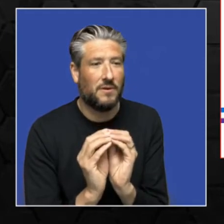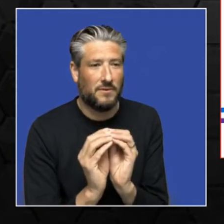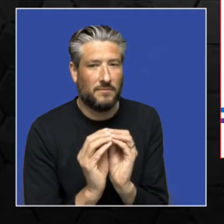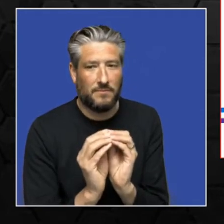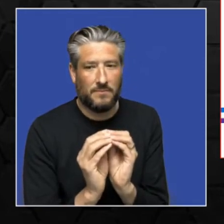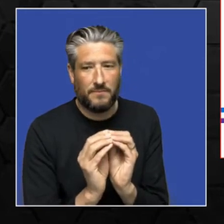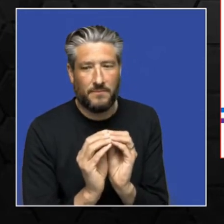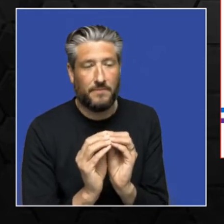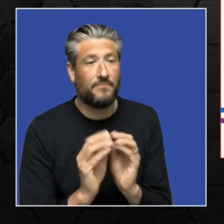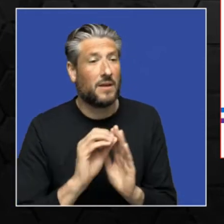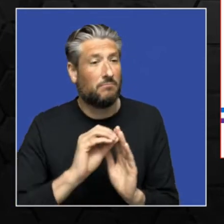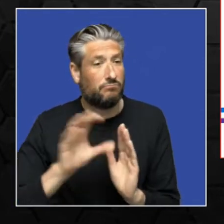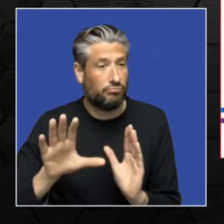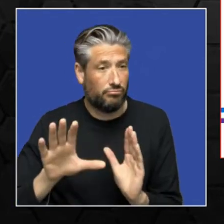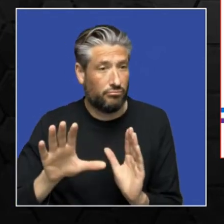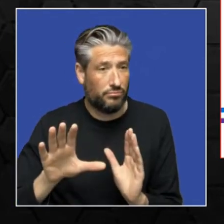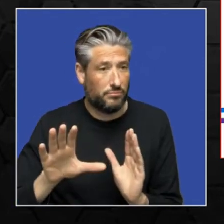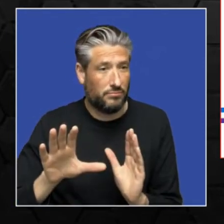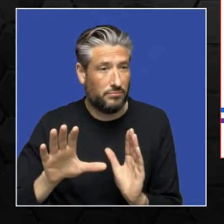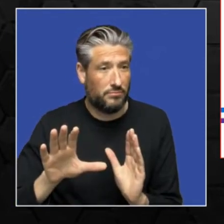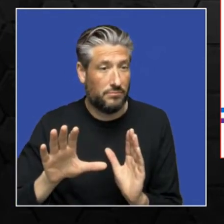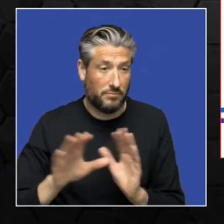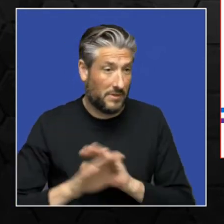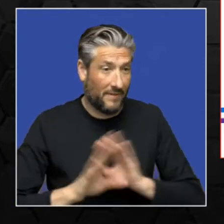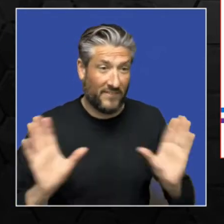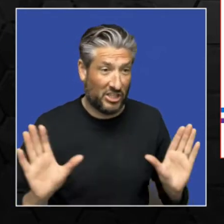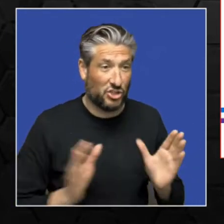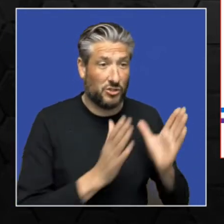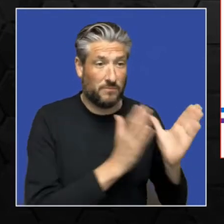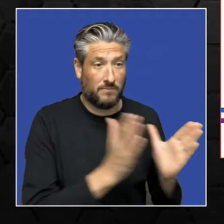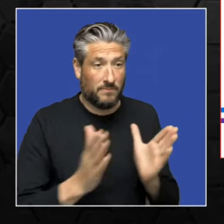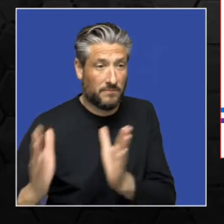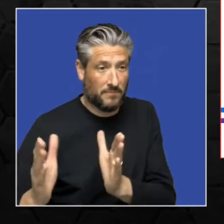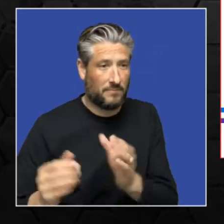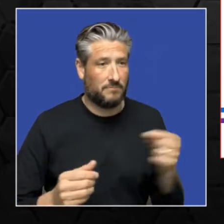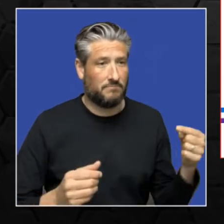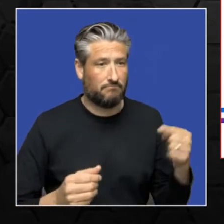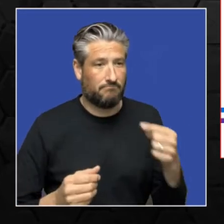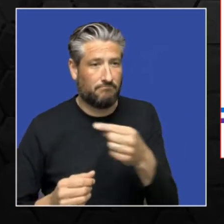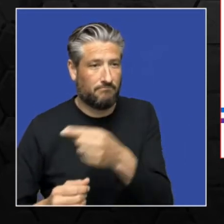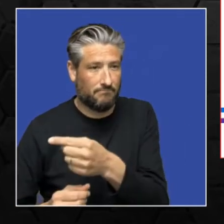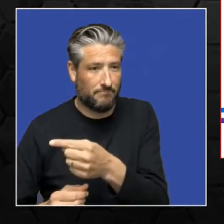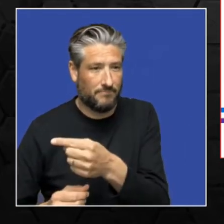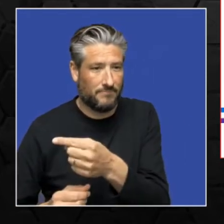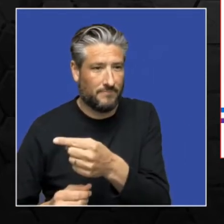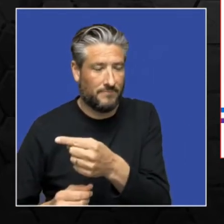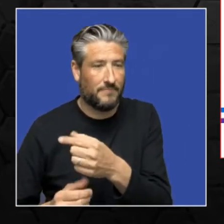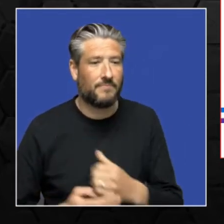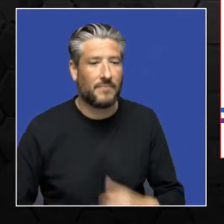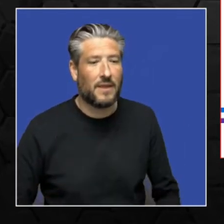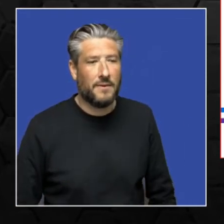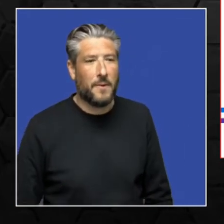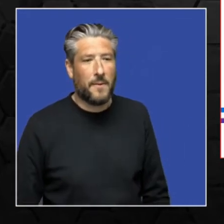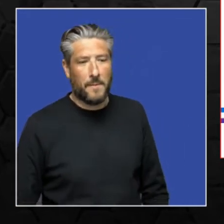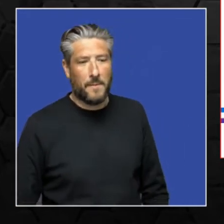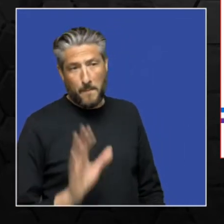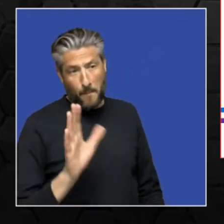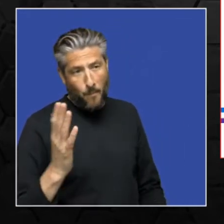that function returns us an output. So that's the basic functioning of how one neuron works. So there are many variants of